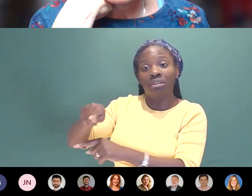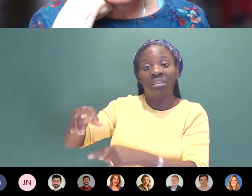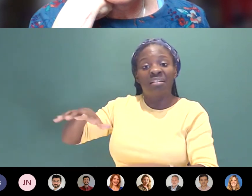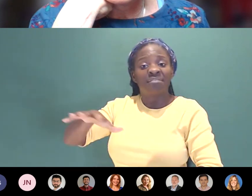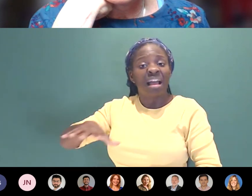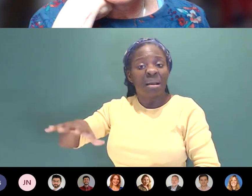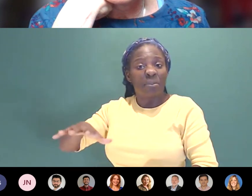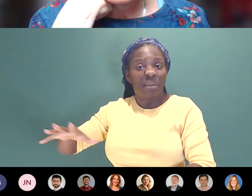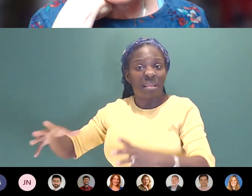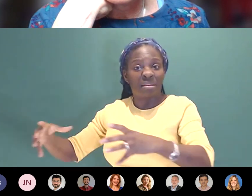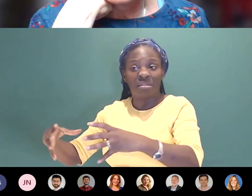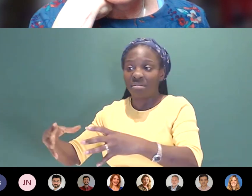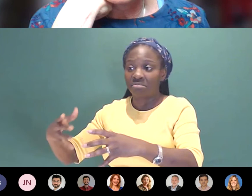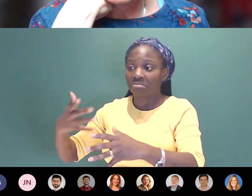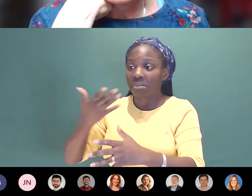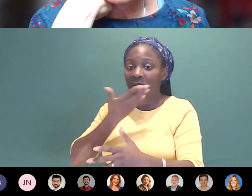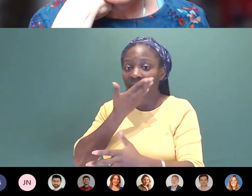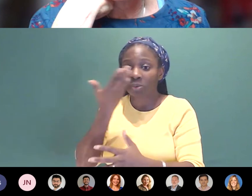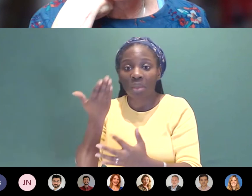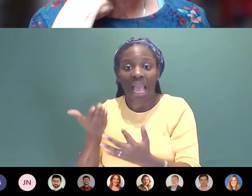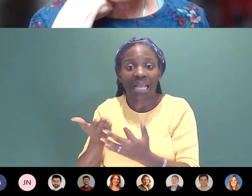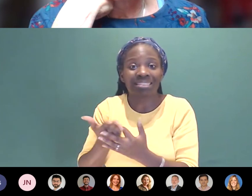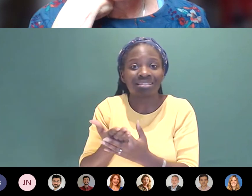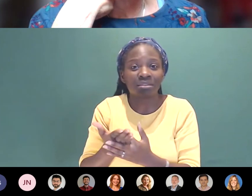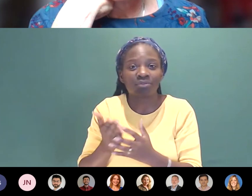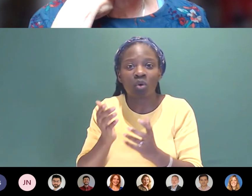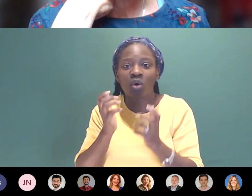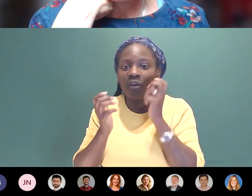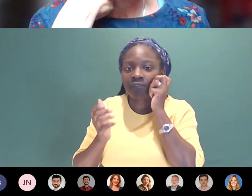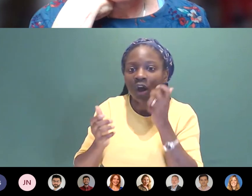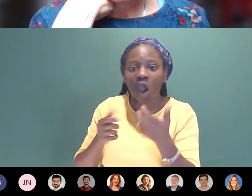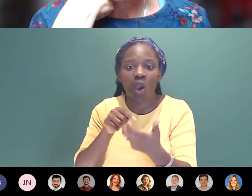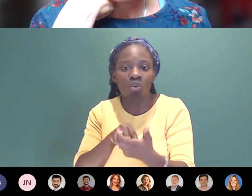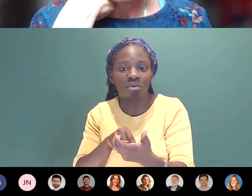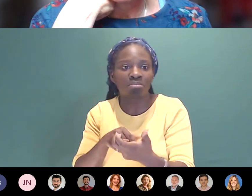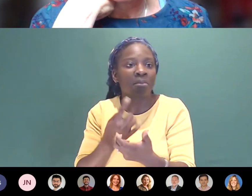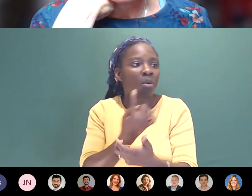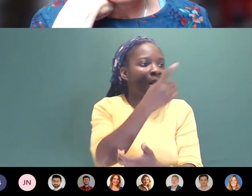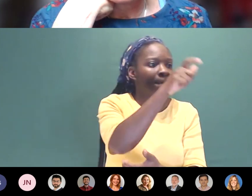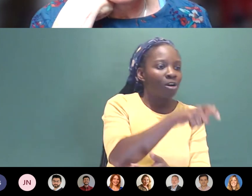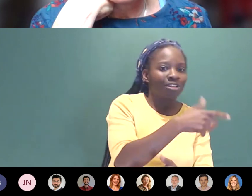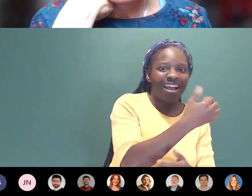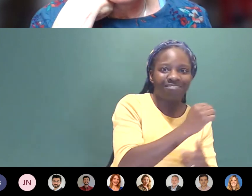not necessarily have access to the phone if someone in the family does have it.